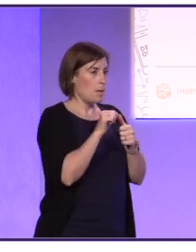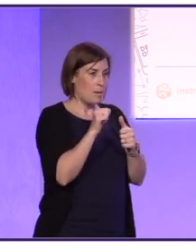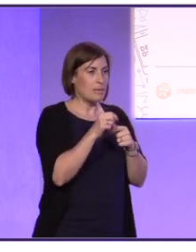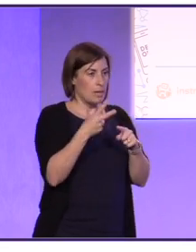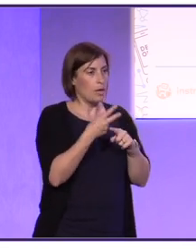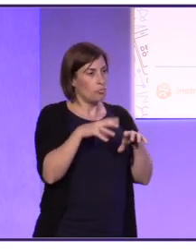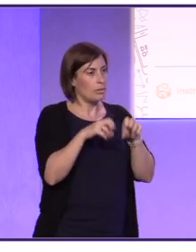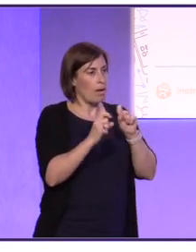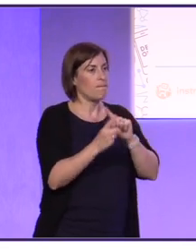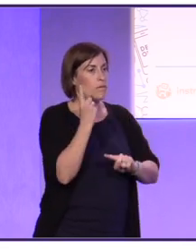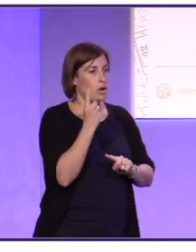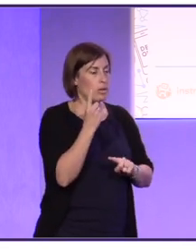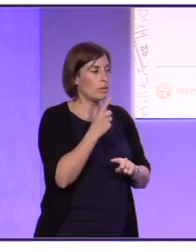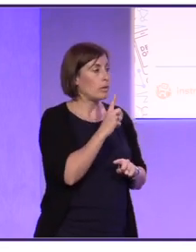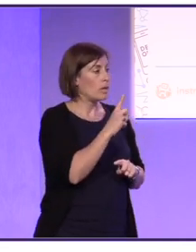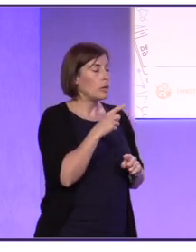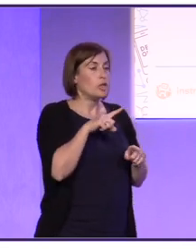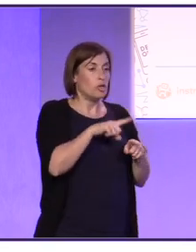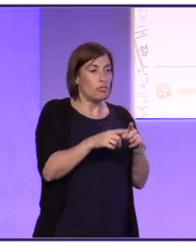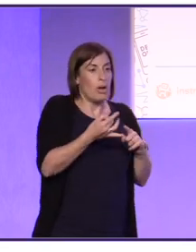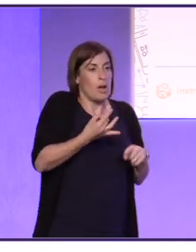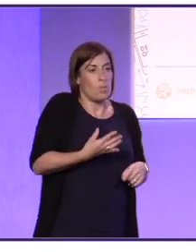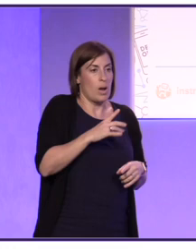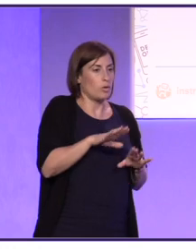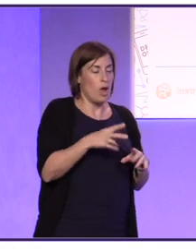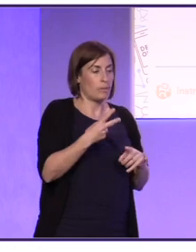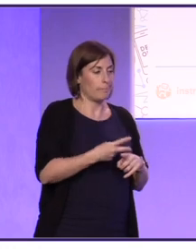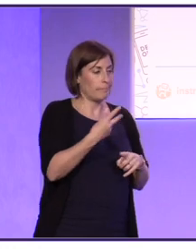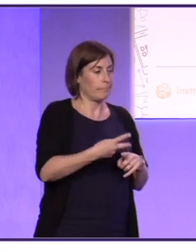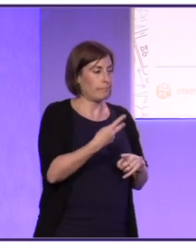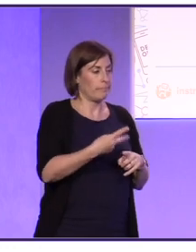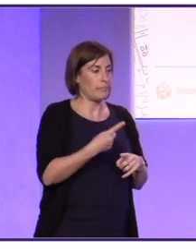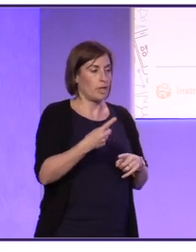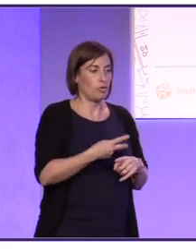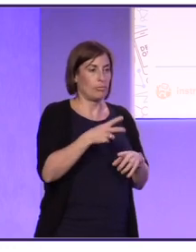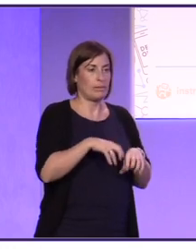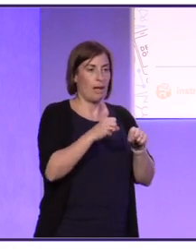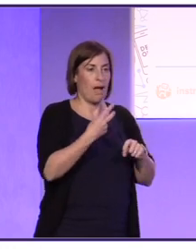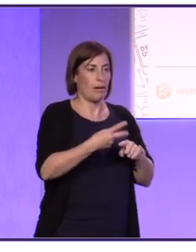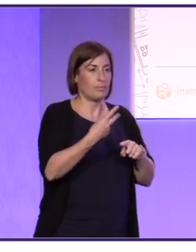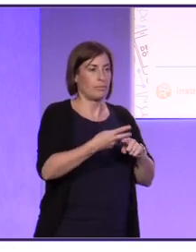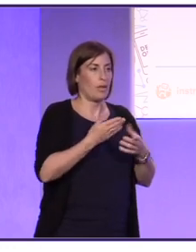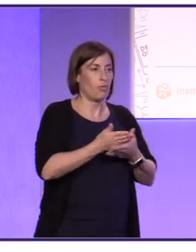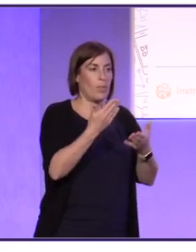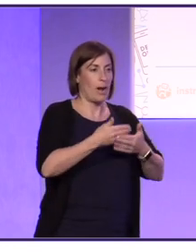It only tries once, though. It doesn't suddenly end up just constantly restarting.